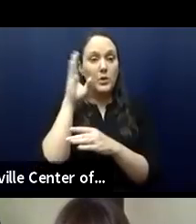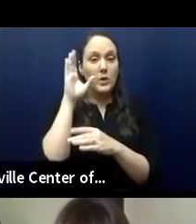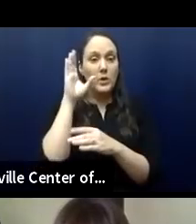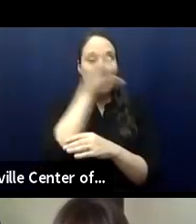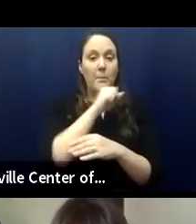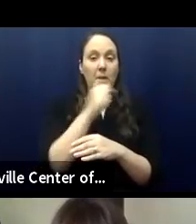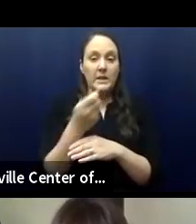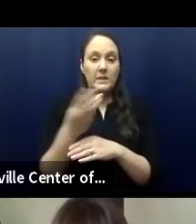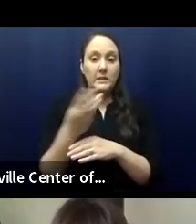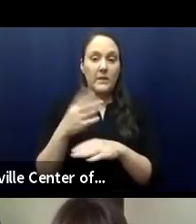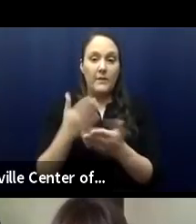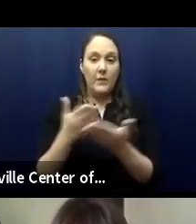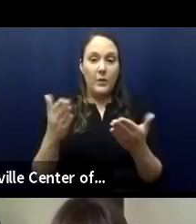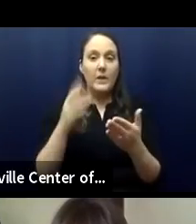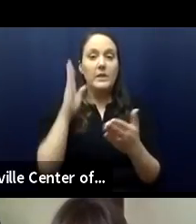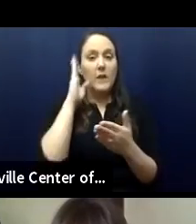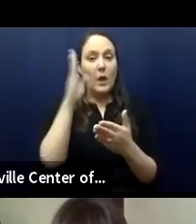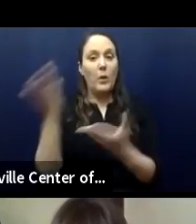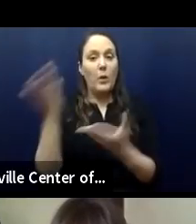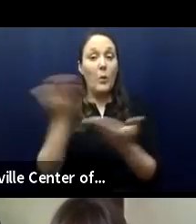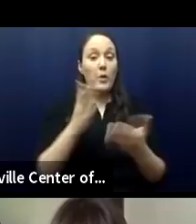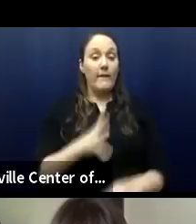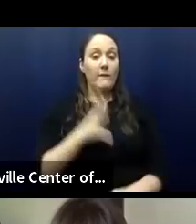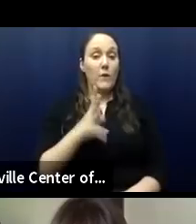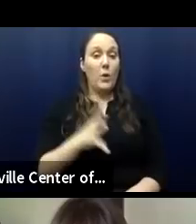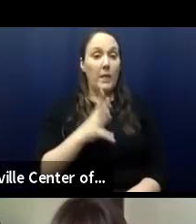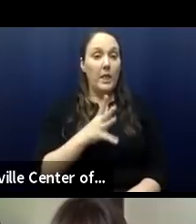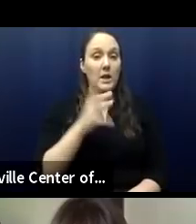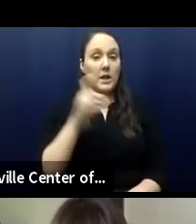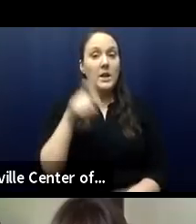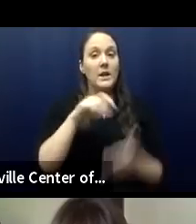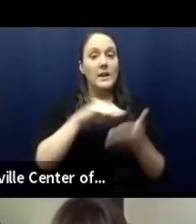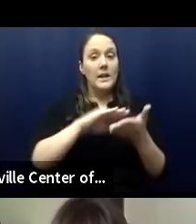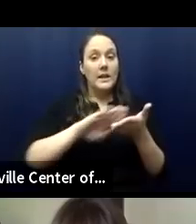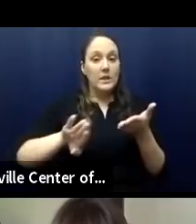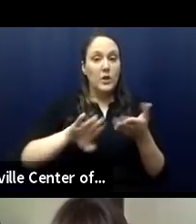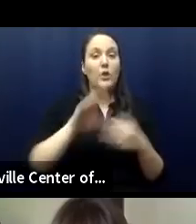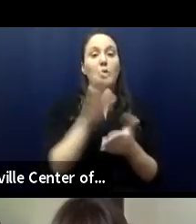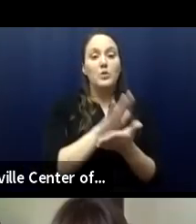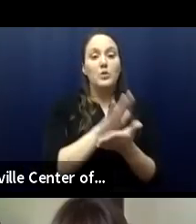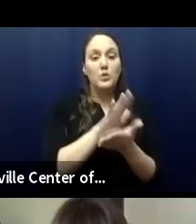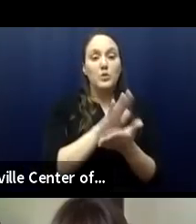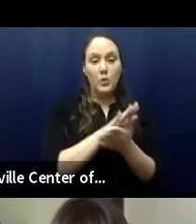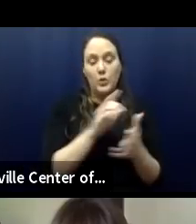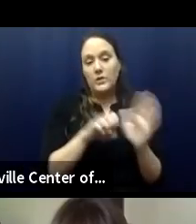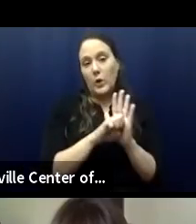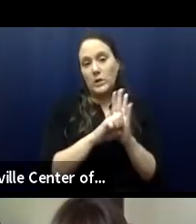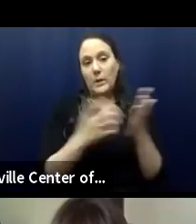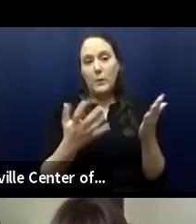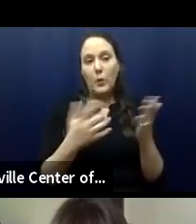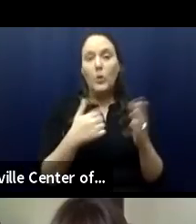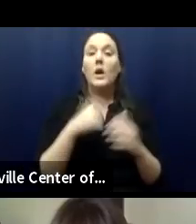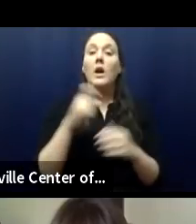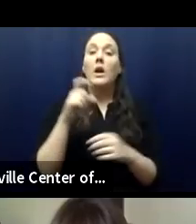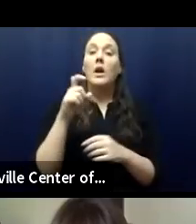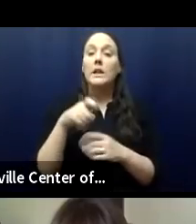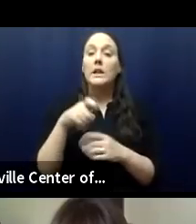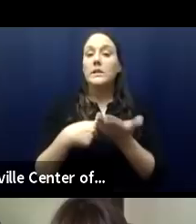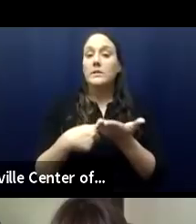I bring it formally. We need to exclude schools as an example. We need to talk about